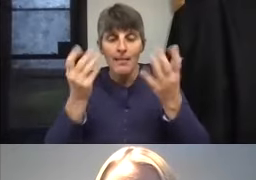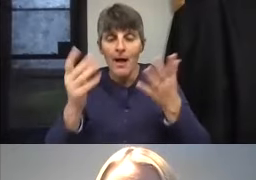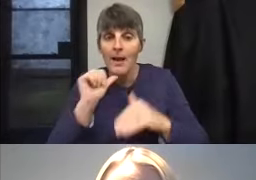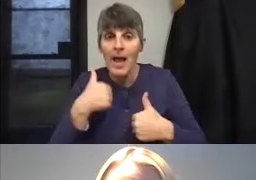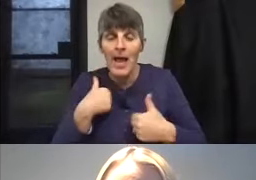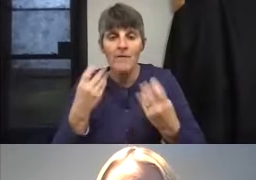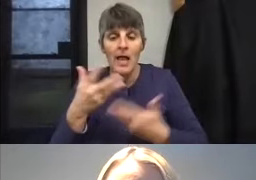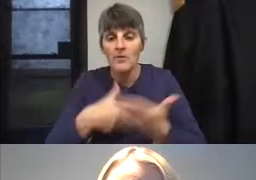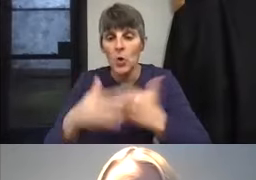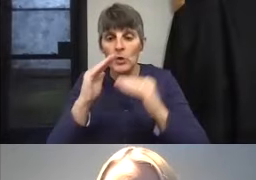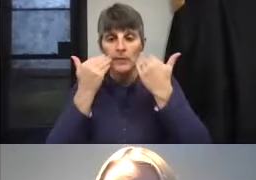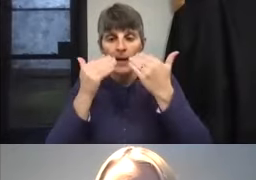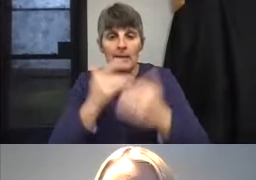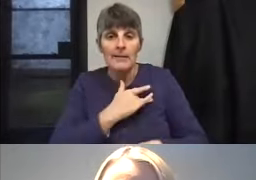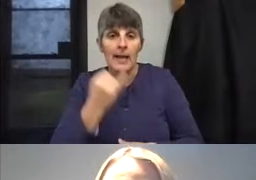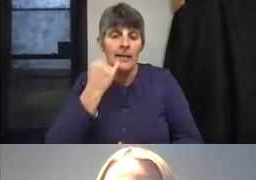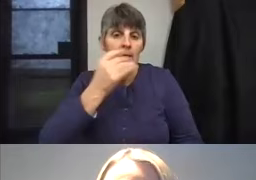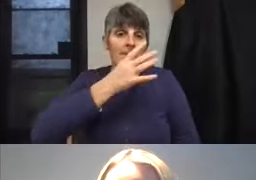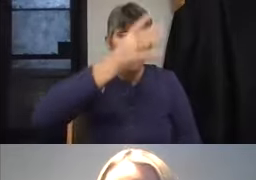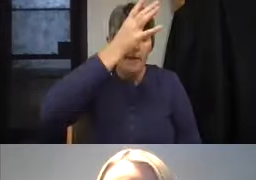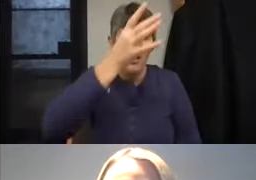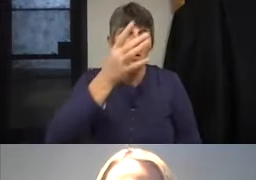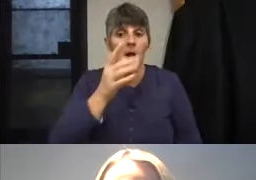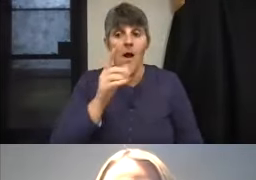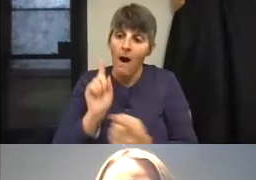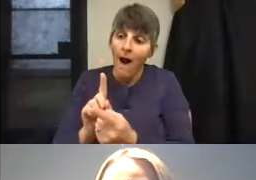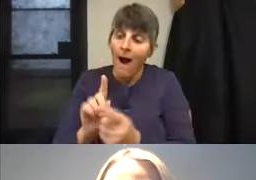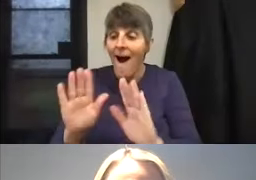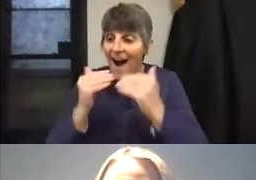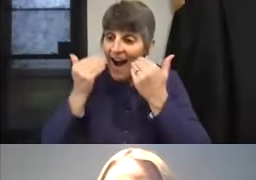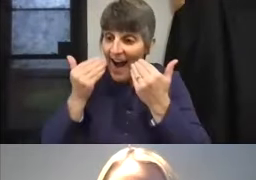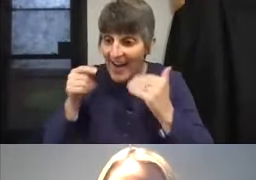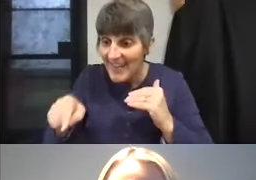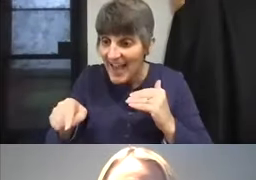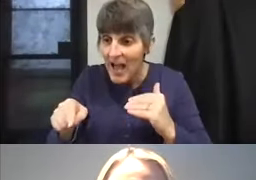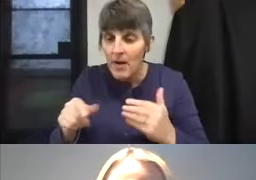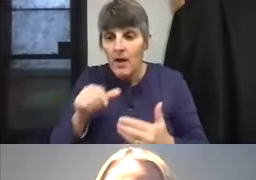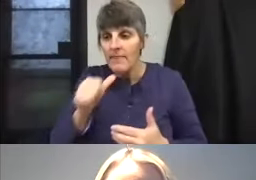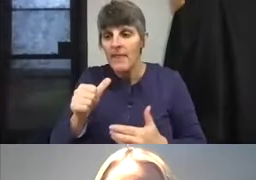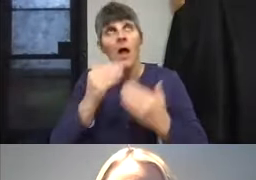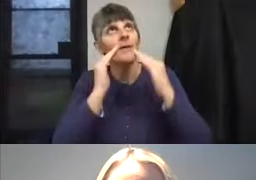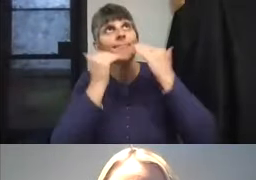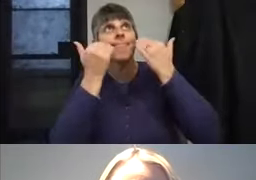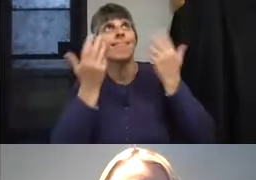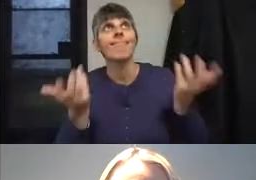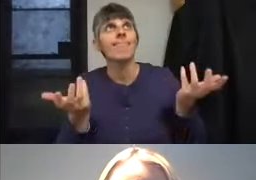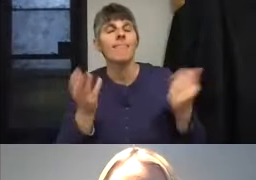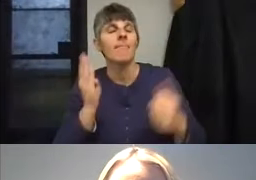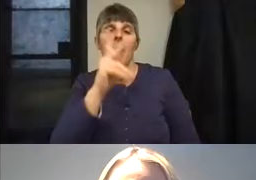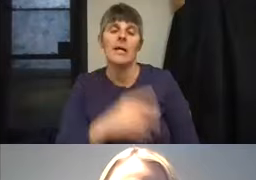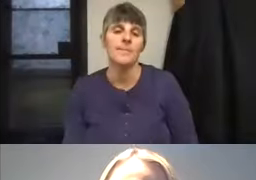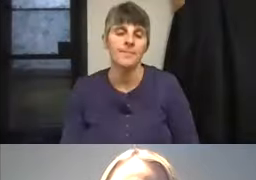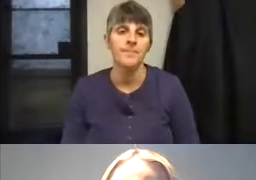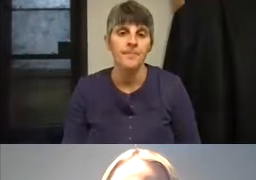of those social smiles where like if a parent goes up and gives them a big smile that they didn't necessarily reciprocate that and smile back at